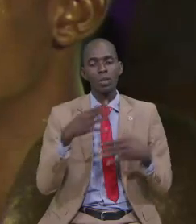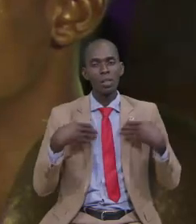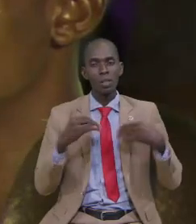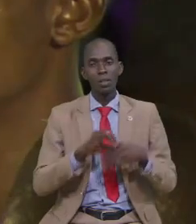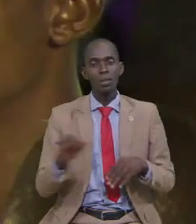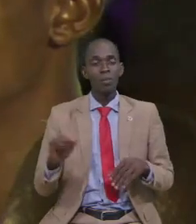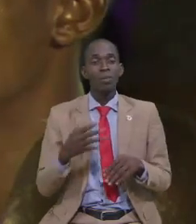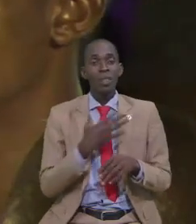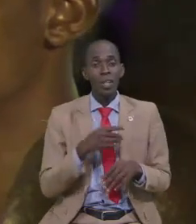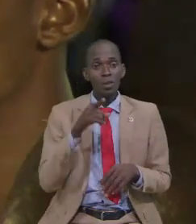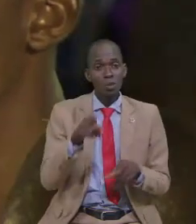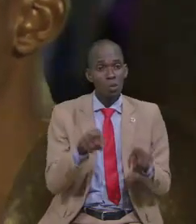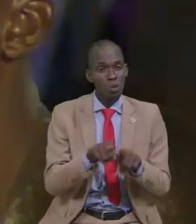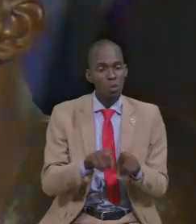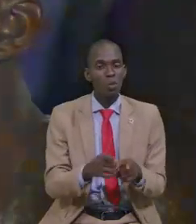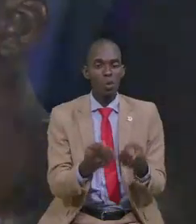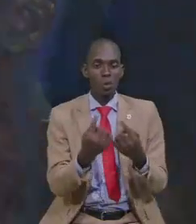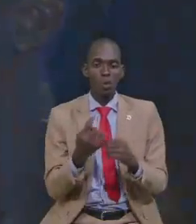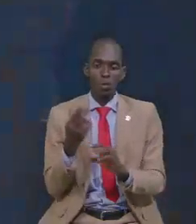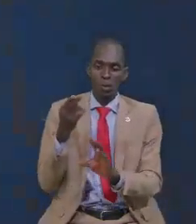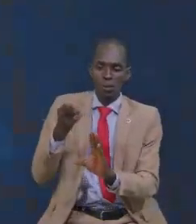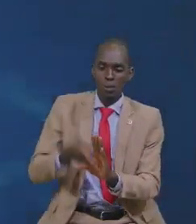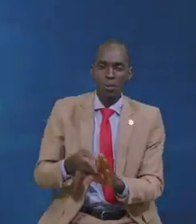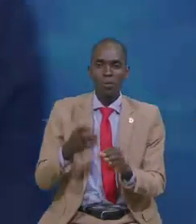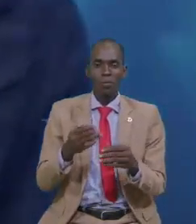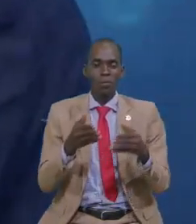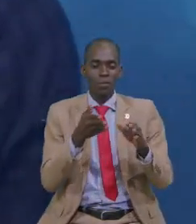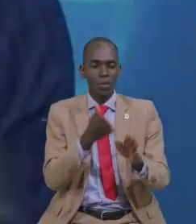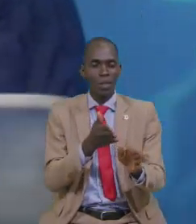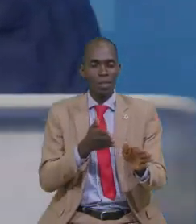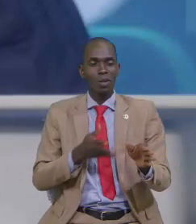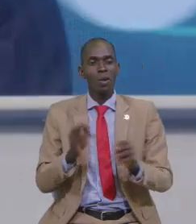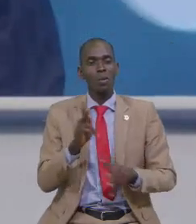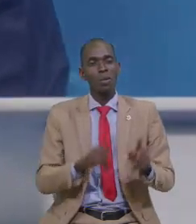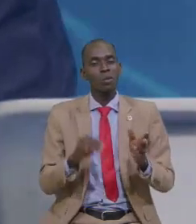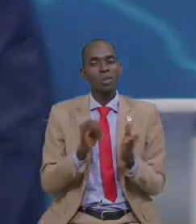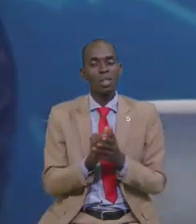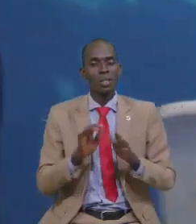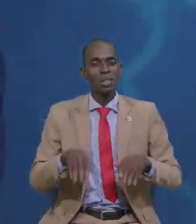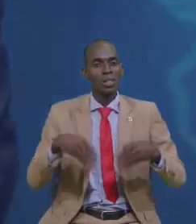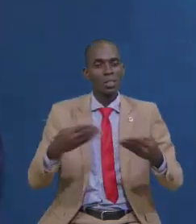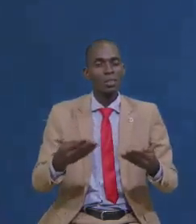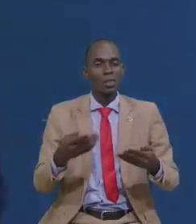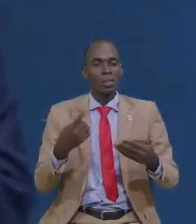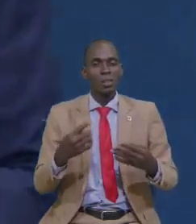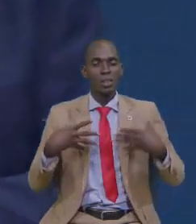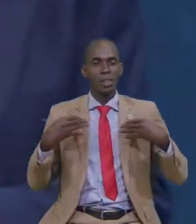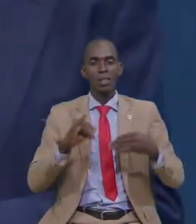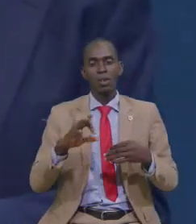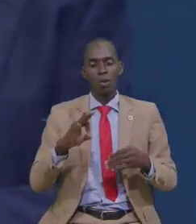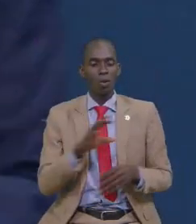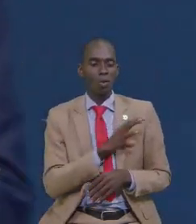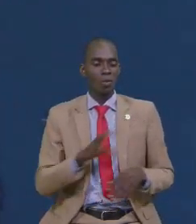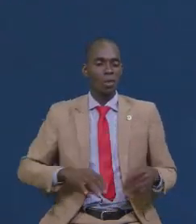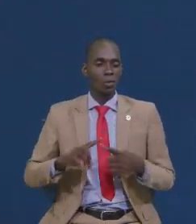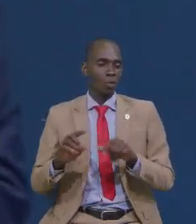you come and join the line of those who give the healing of Christ unto others. My